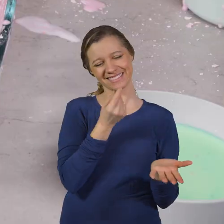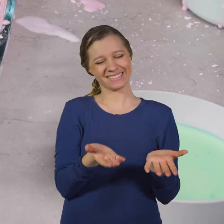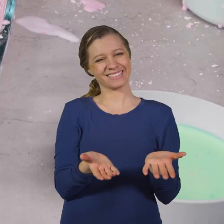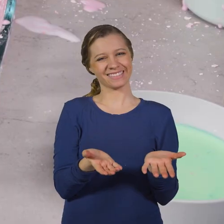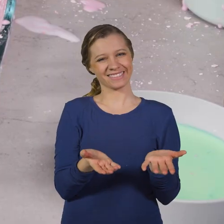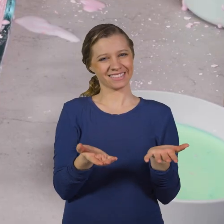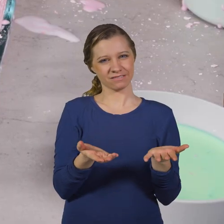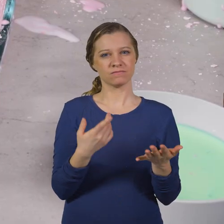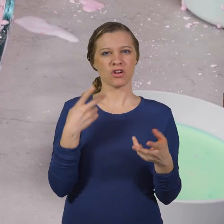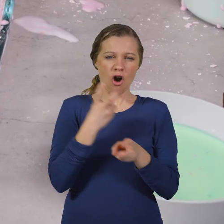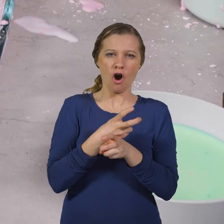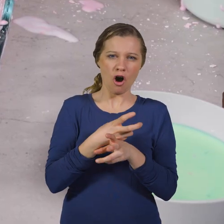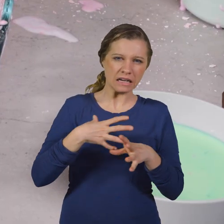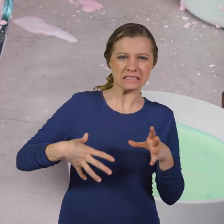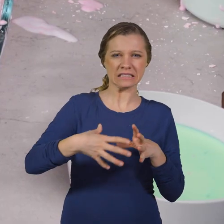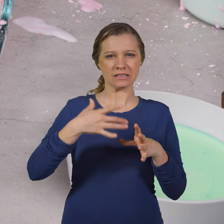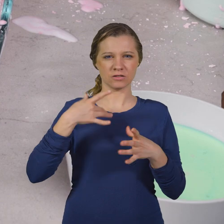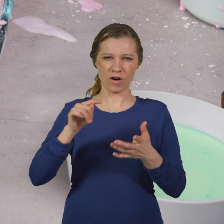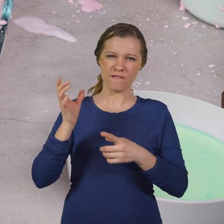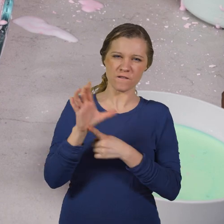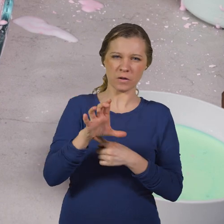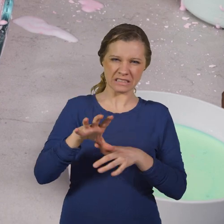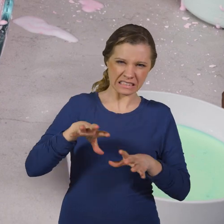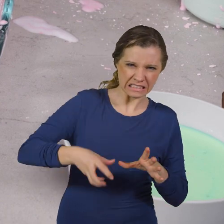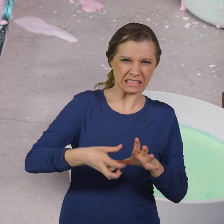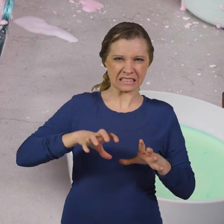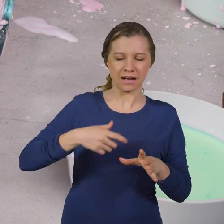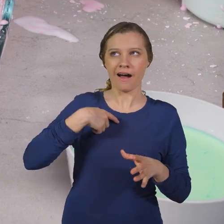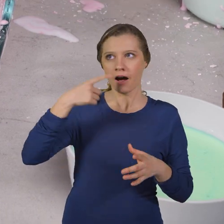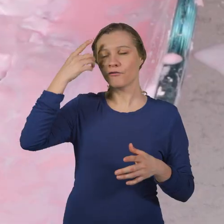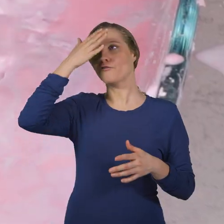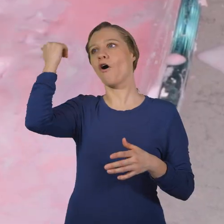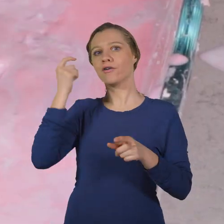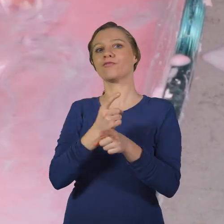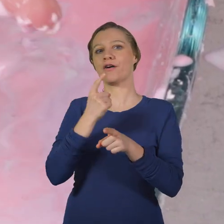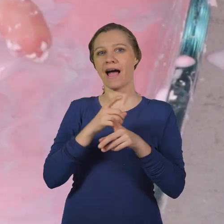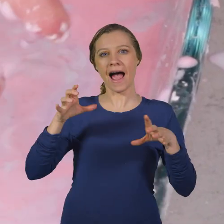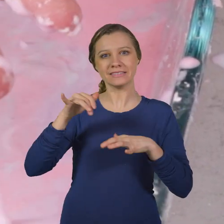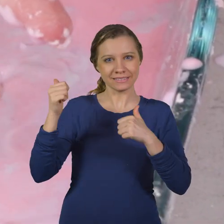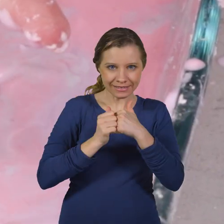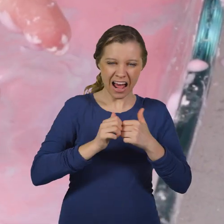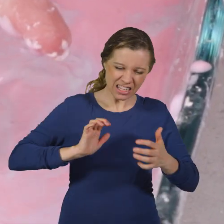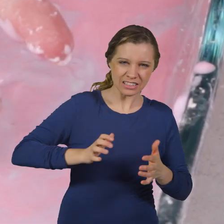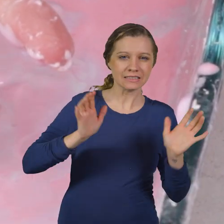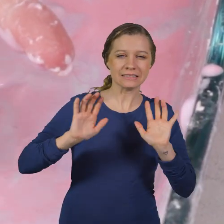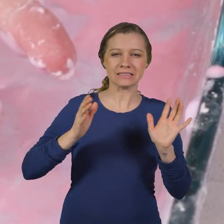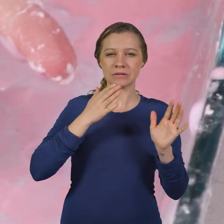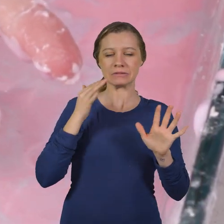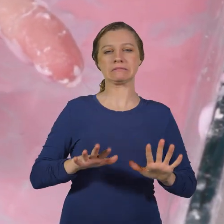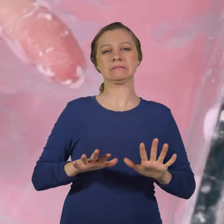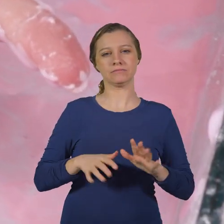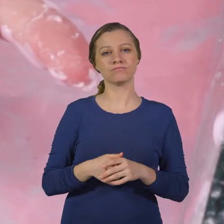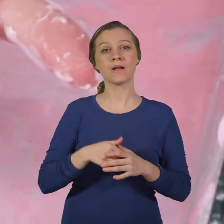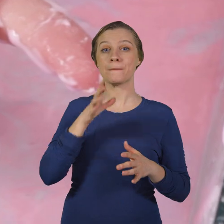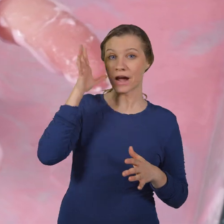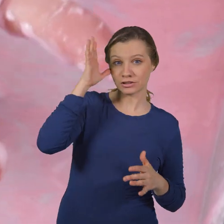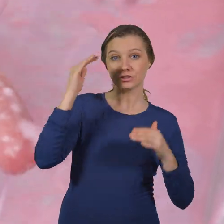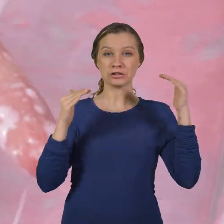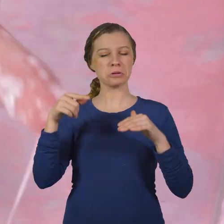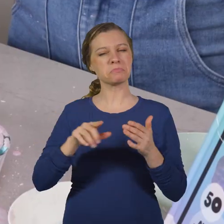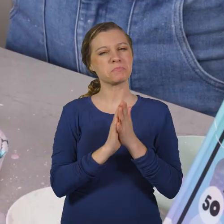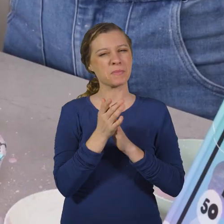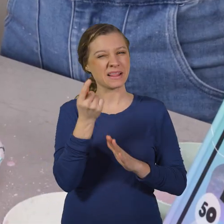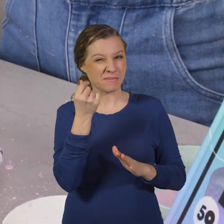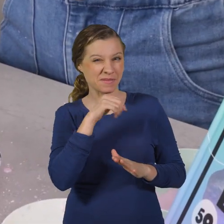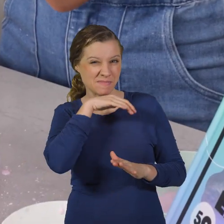so much prettier. It's hard to get out because I'm trying to force it out and I forget that it acts like a solid when you push on it. Parents and adults, this one does get